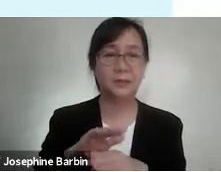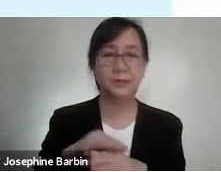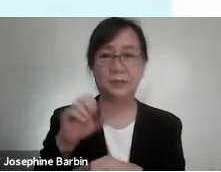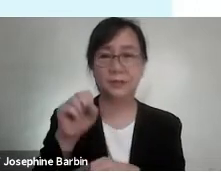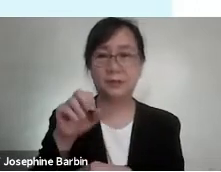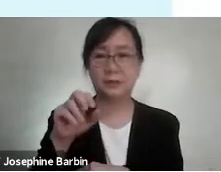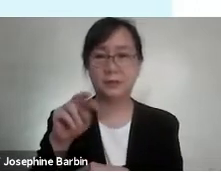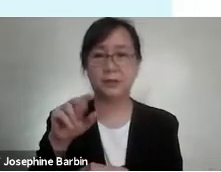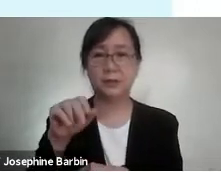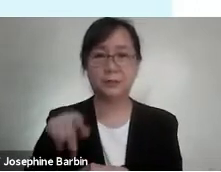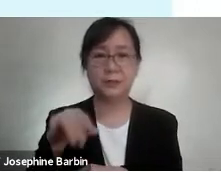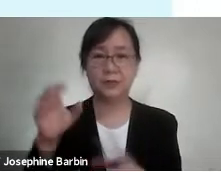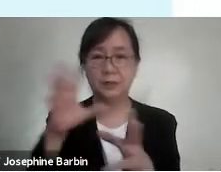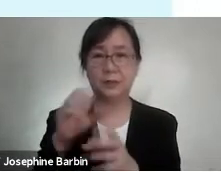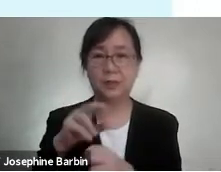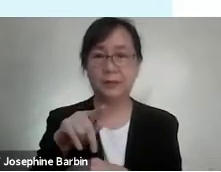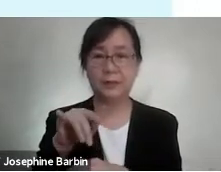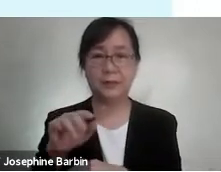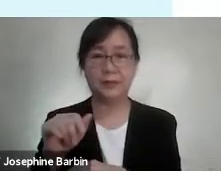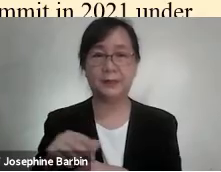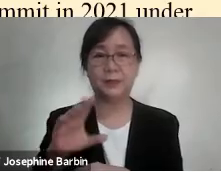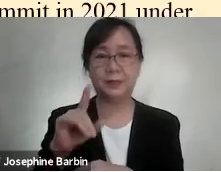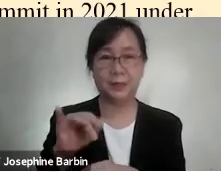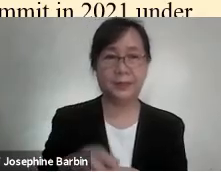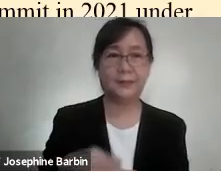synopsis of the RPA. Next slide, please.